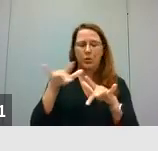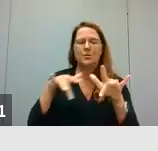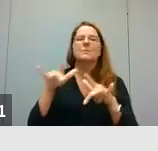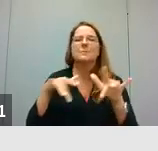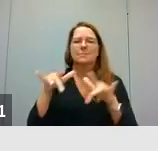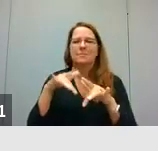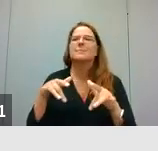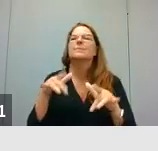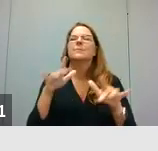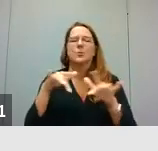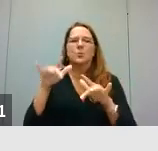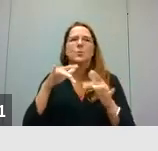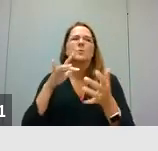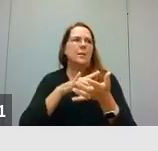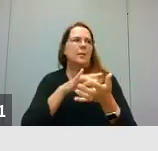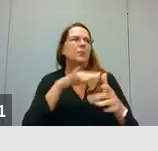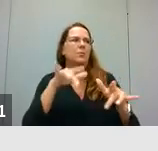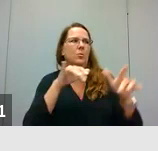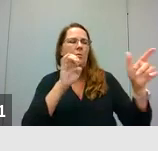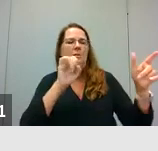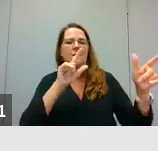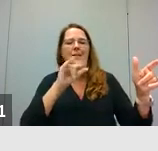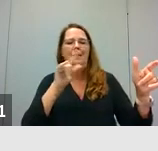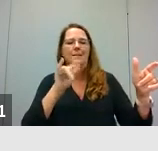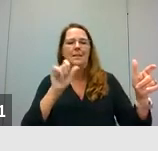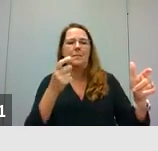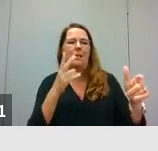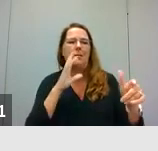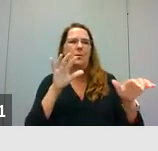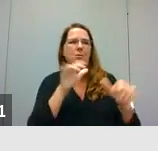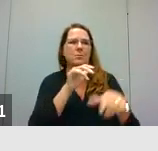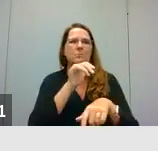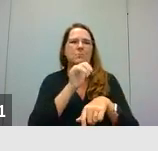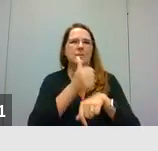You are doing that, Elizabeth, correct? Yes, I am. Okay.